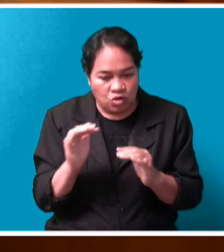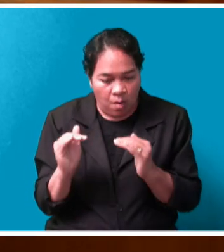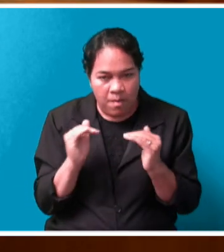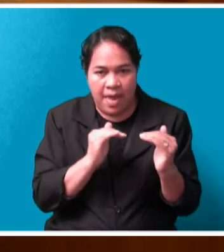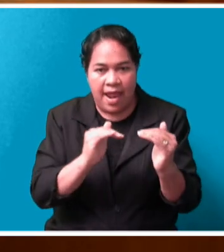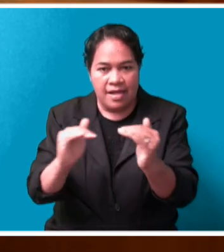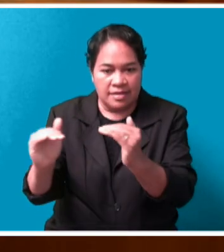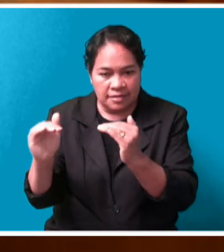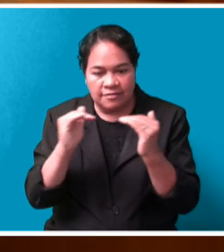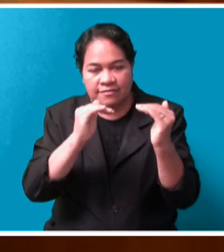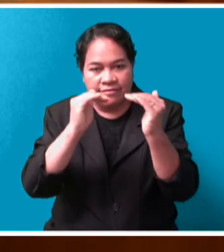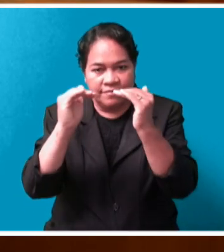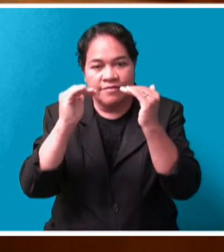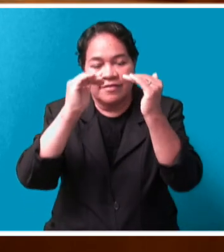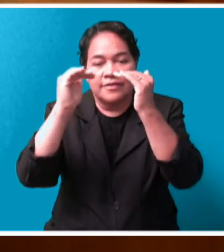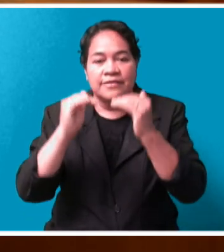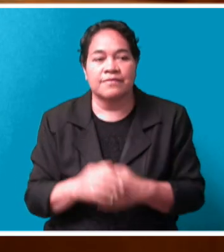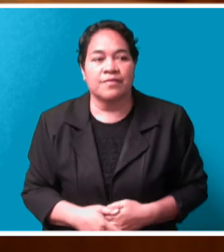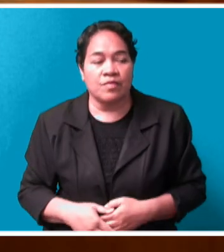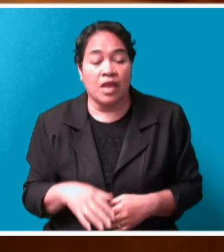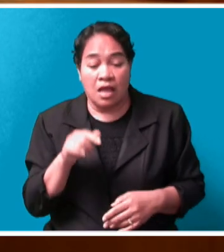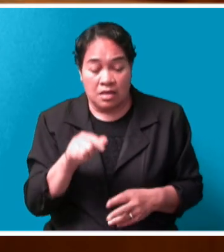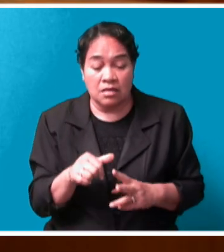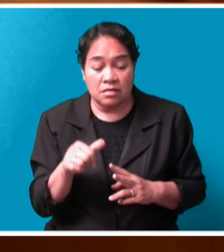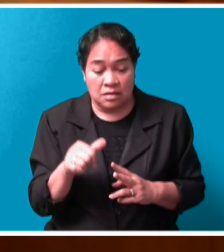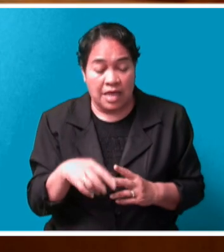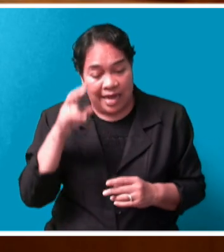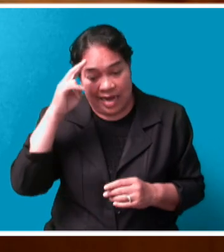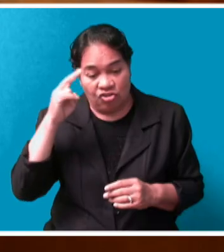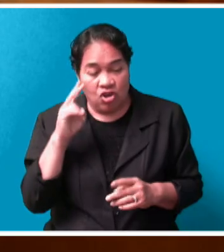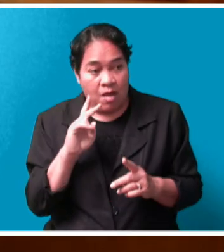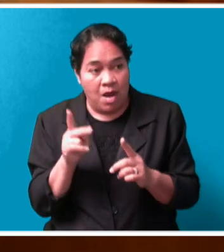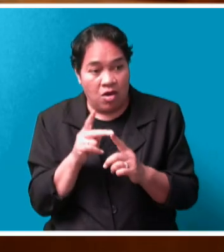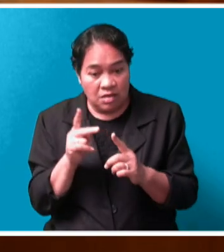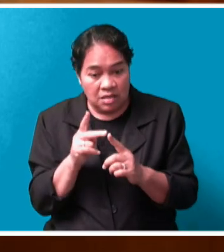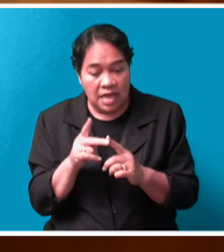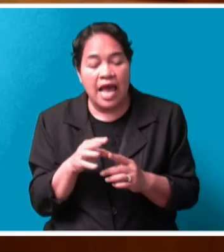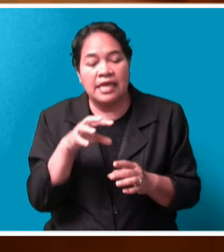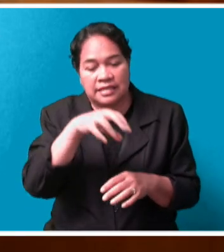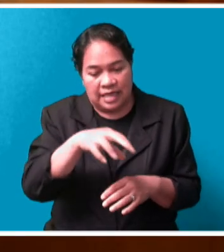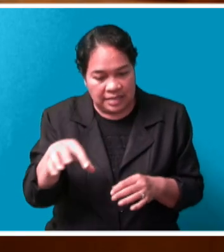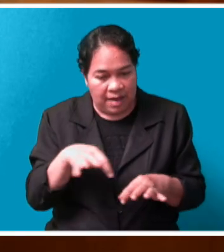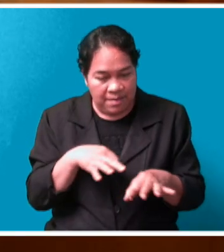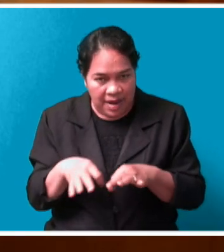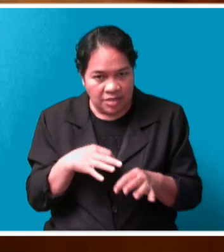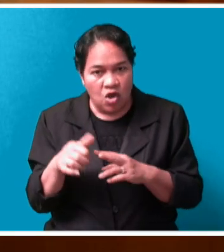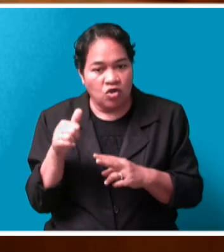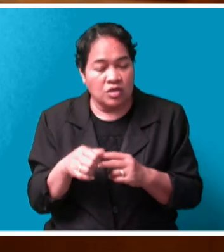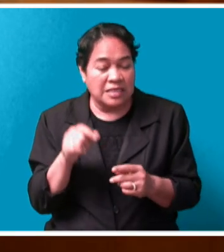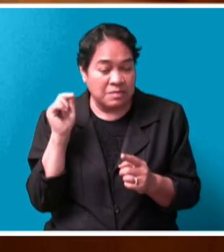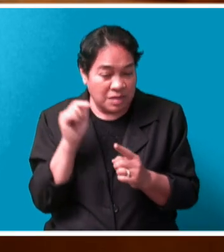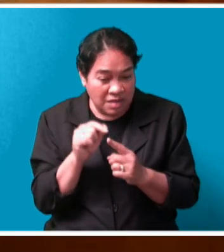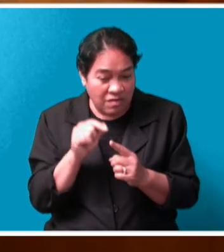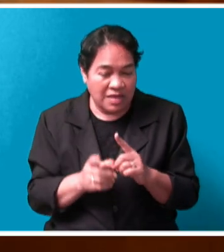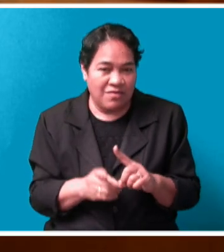Project selection, therefore, considers national priorities, sector plans, and specific development